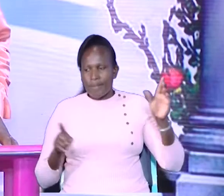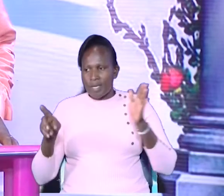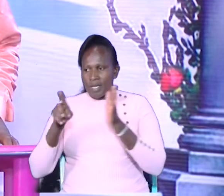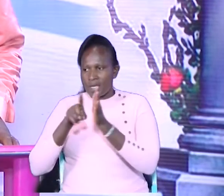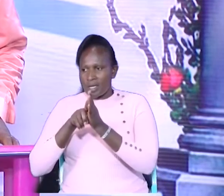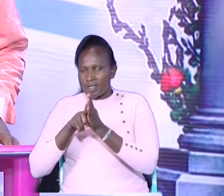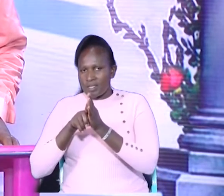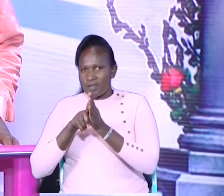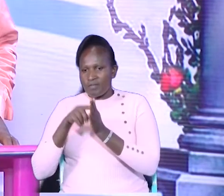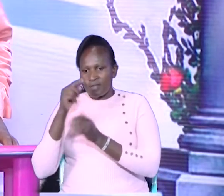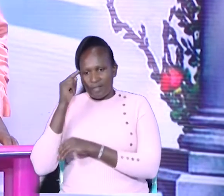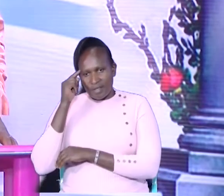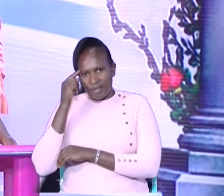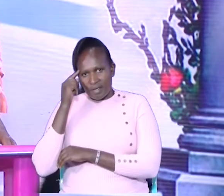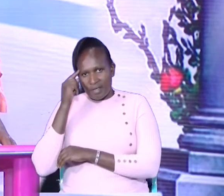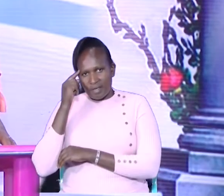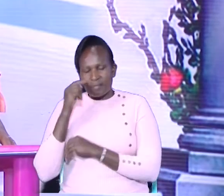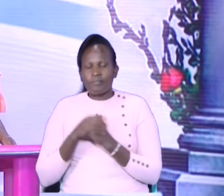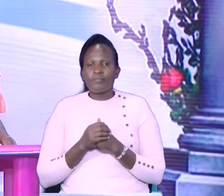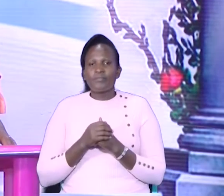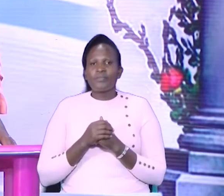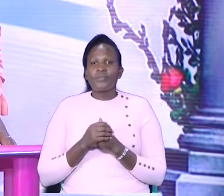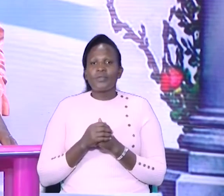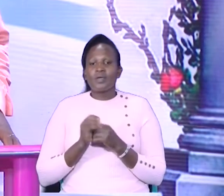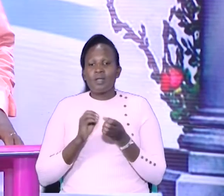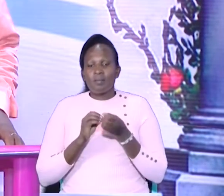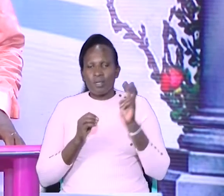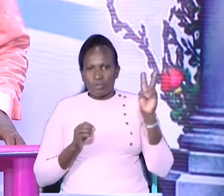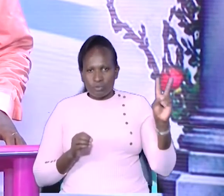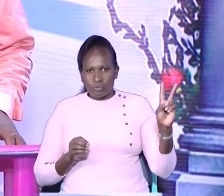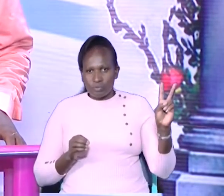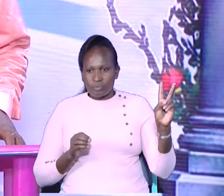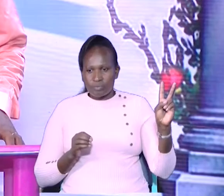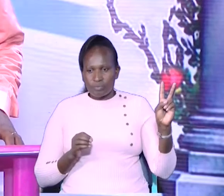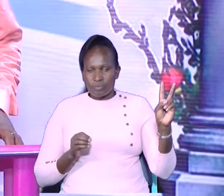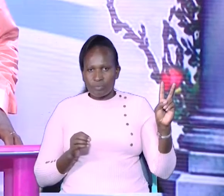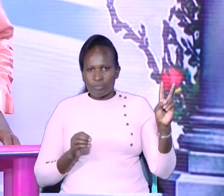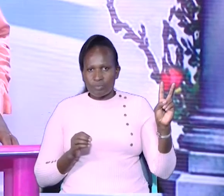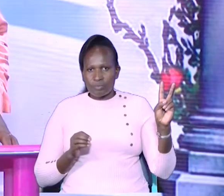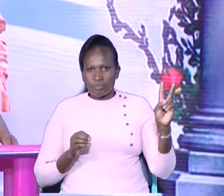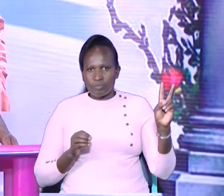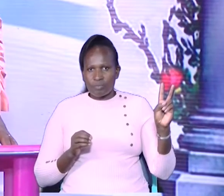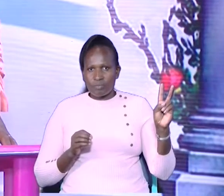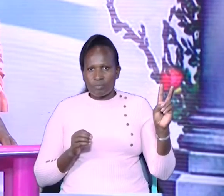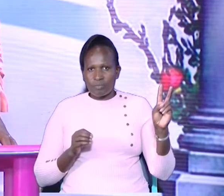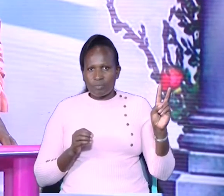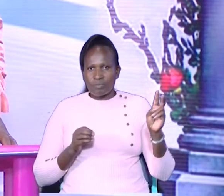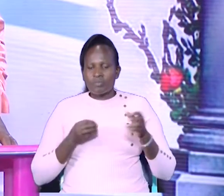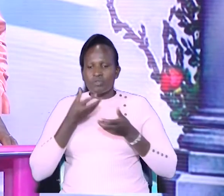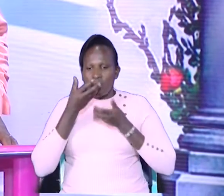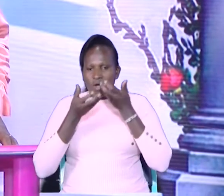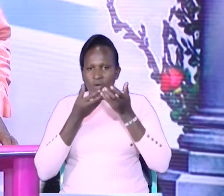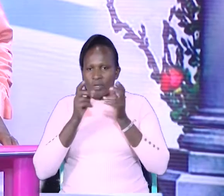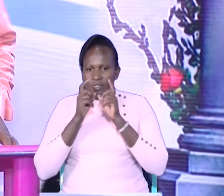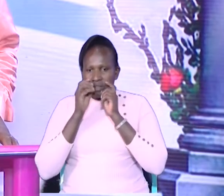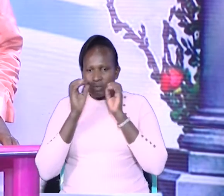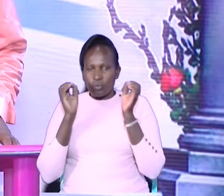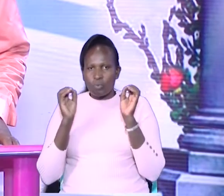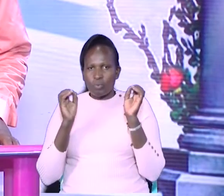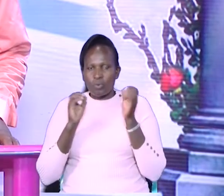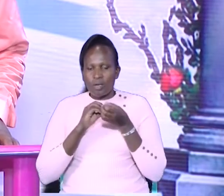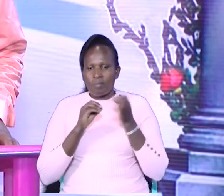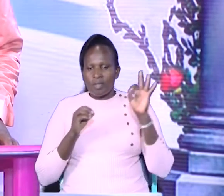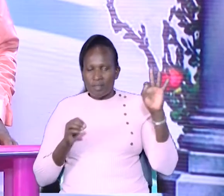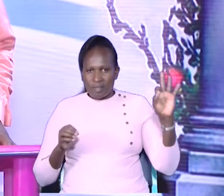negative thinking. Number 2, unconfessed sin. Number